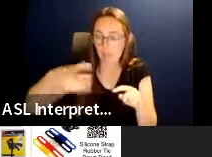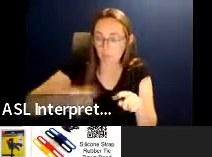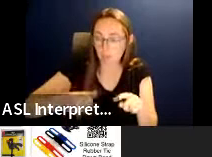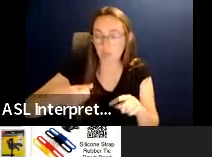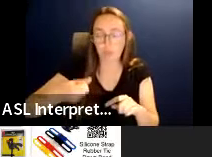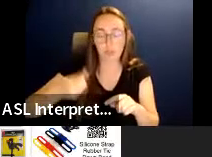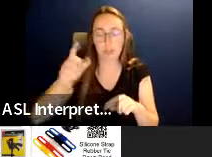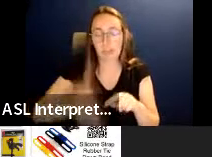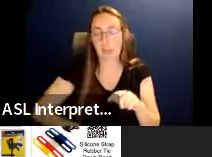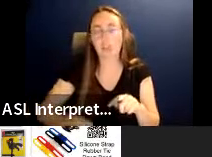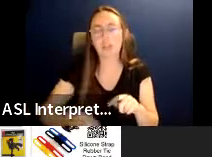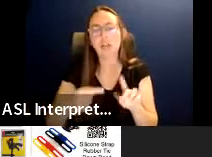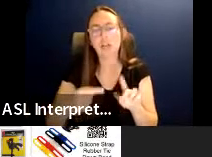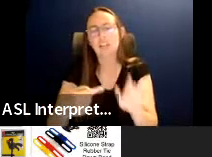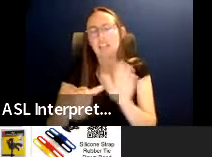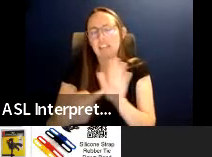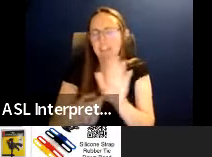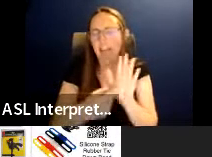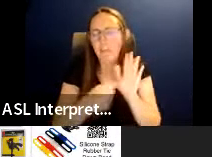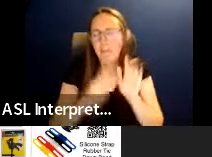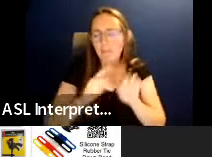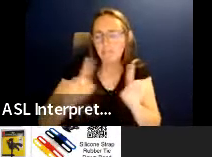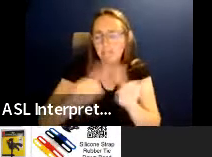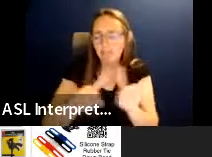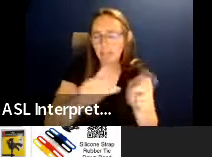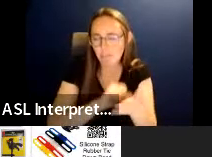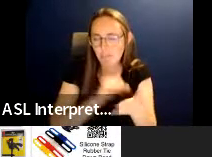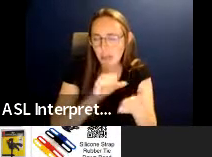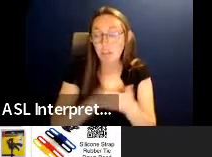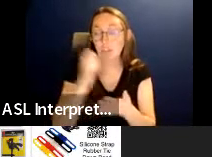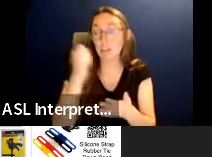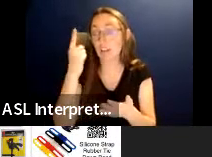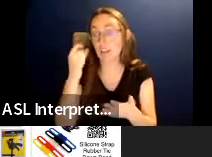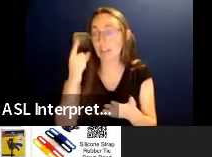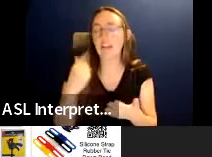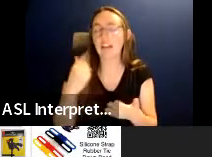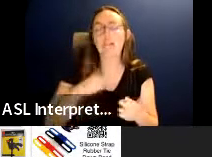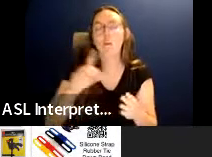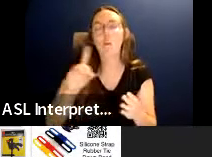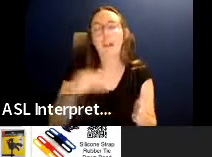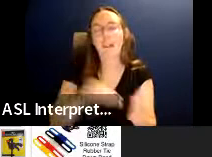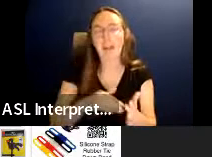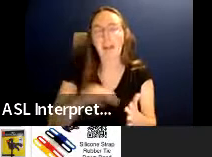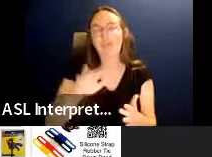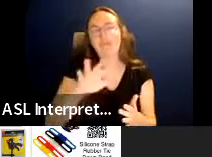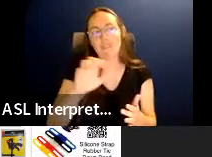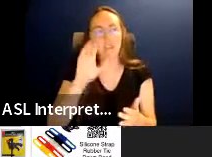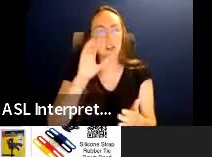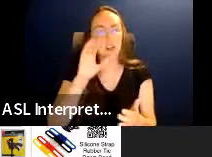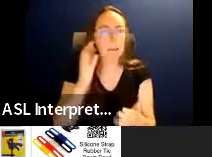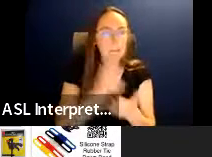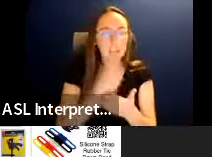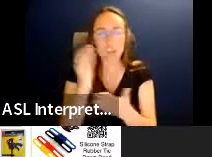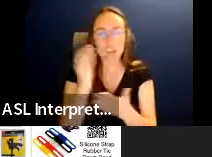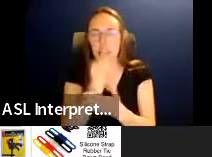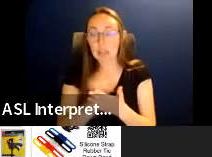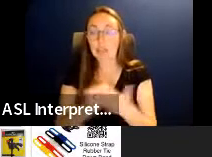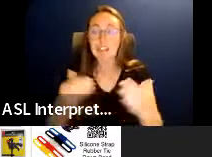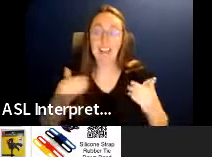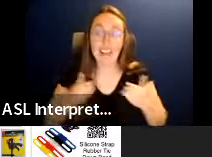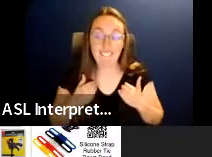what the different pages. There's 1,500 pictures and illustrations in the book. So it's the